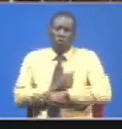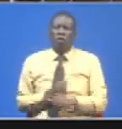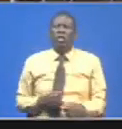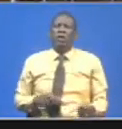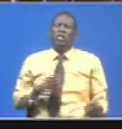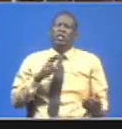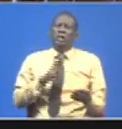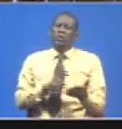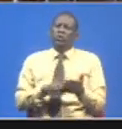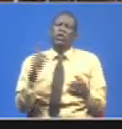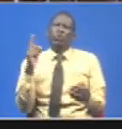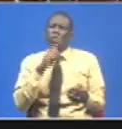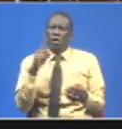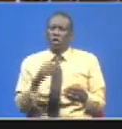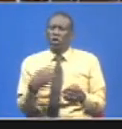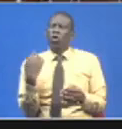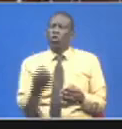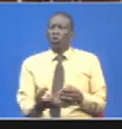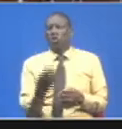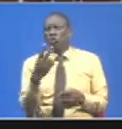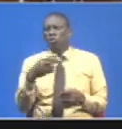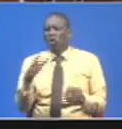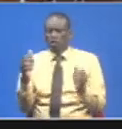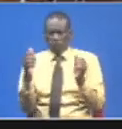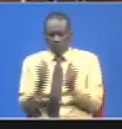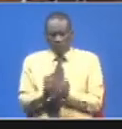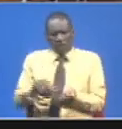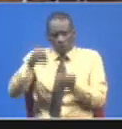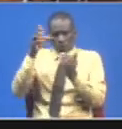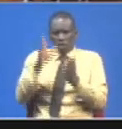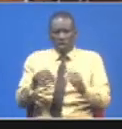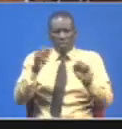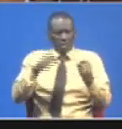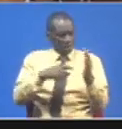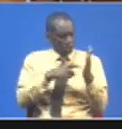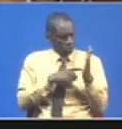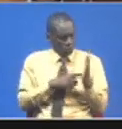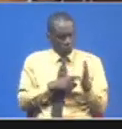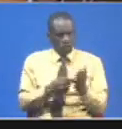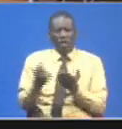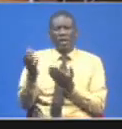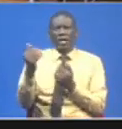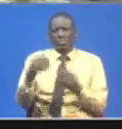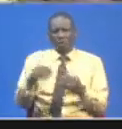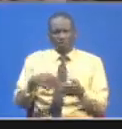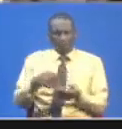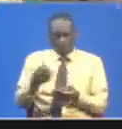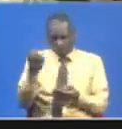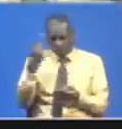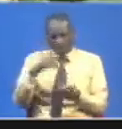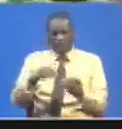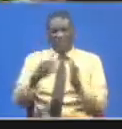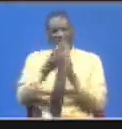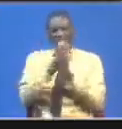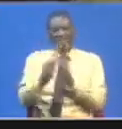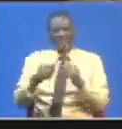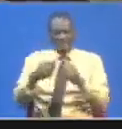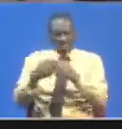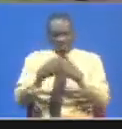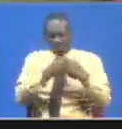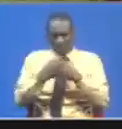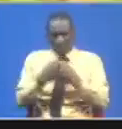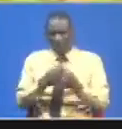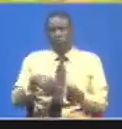are even worse, with only 2 in 10 learners demonstrating expected literacy skills. The gaps are even wider